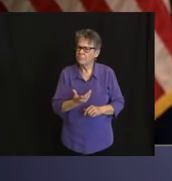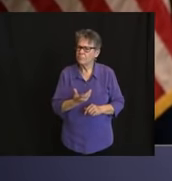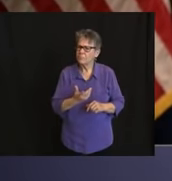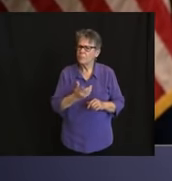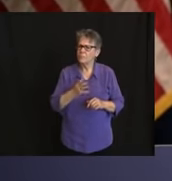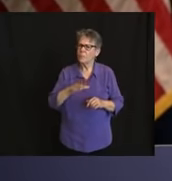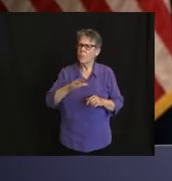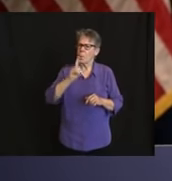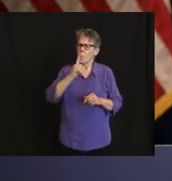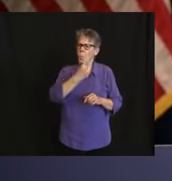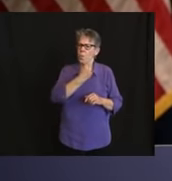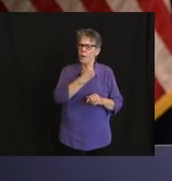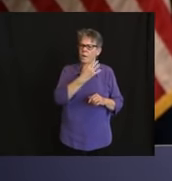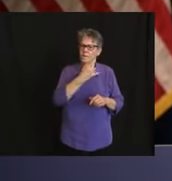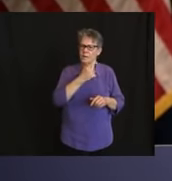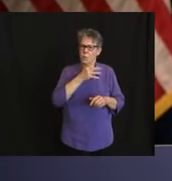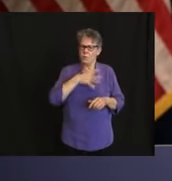therapy, a nurse's aide.